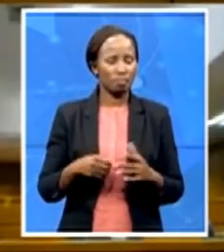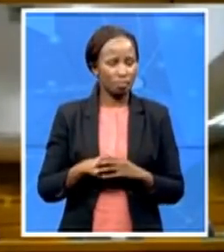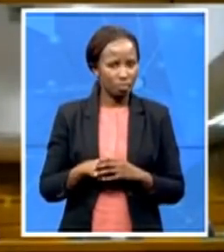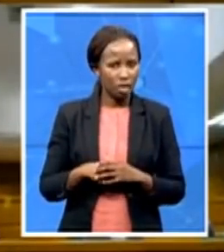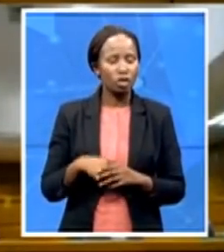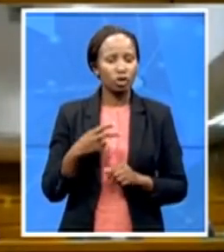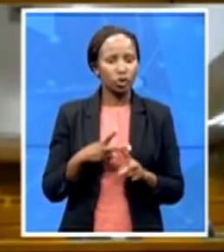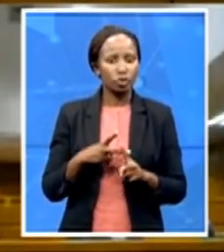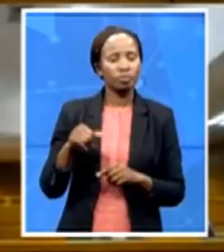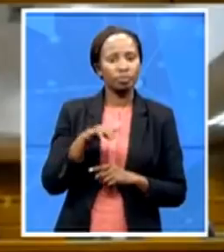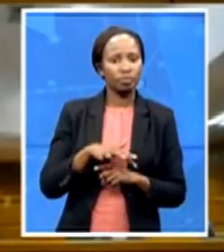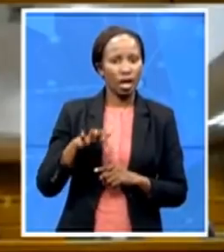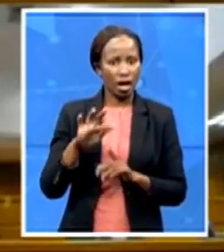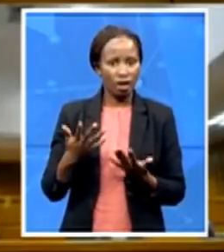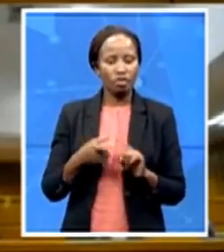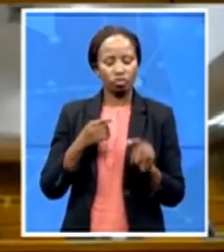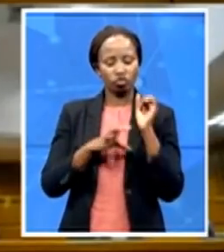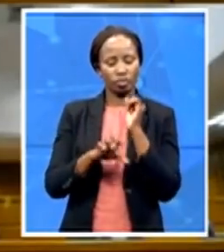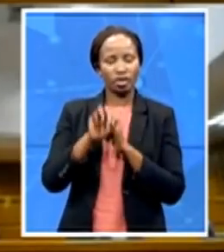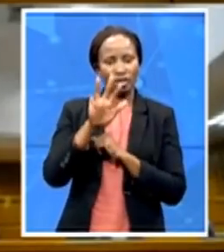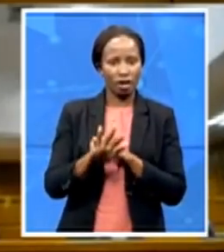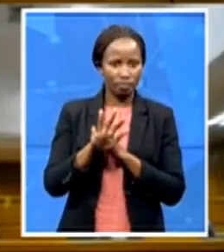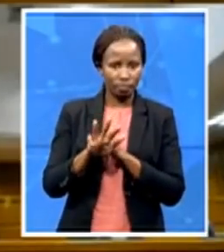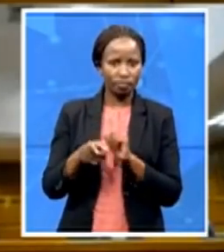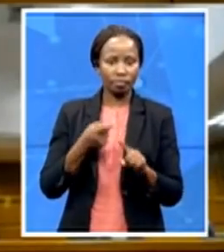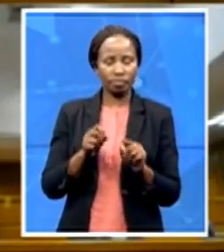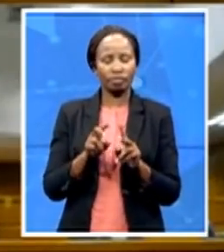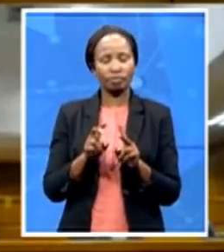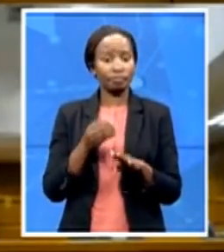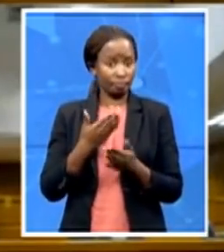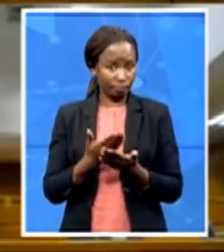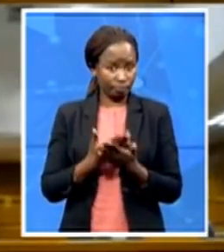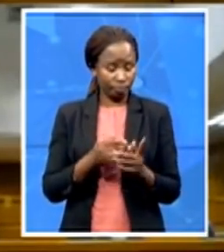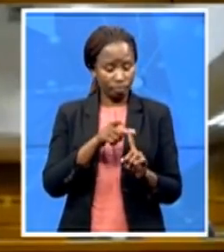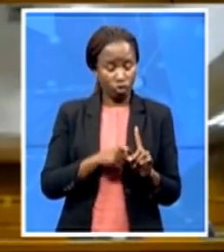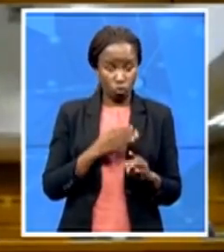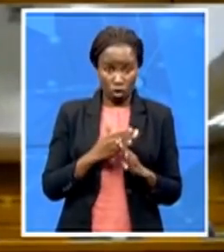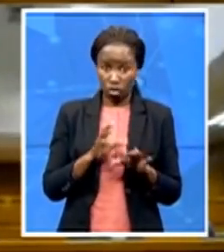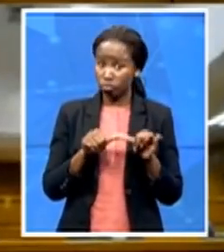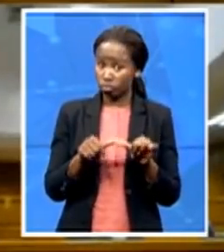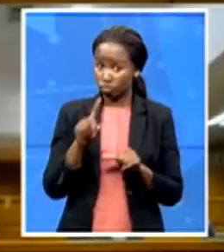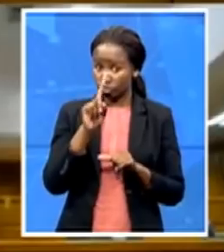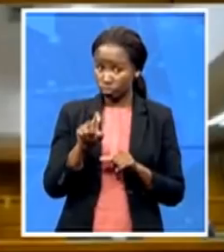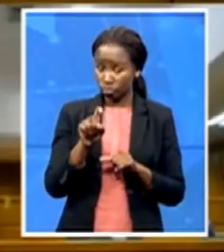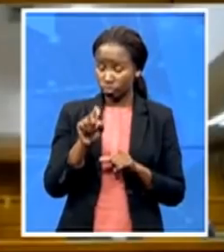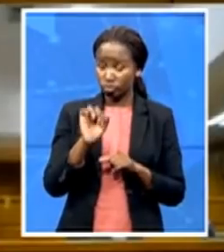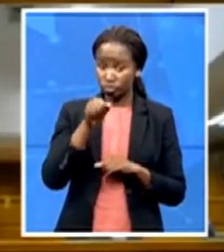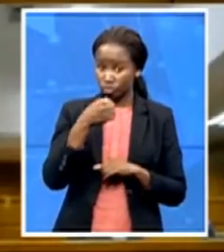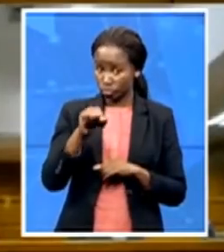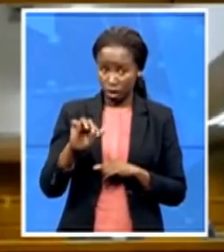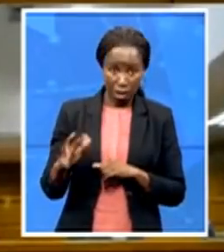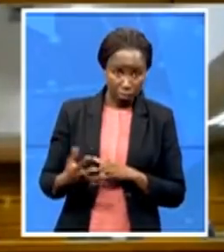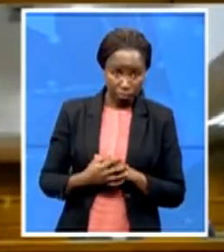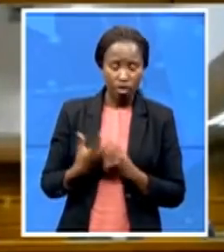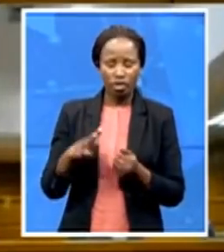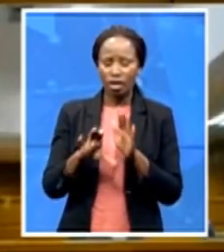office bearer's ability to perform his or her work. We give the following example of a public protector. As the court